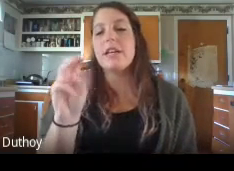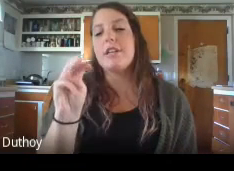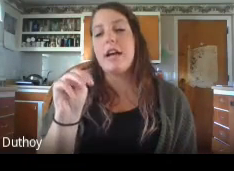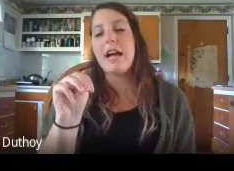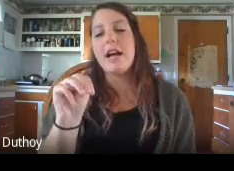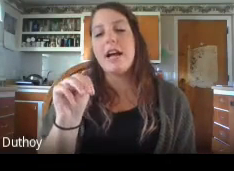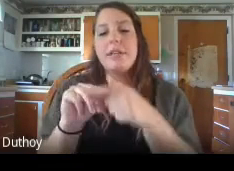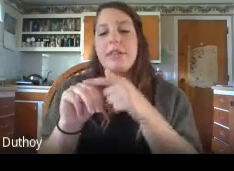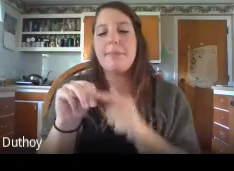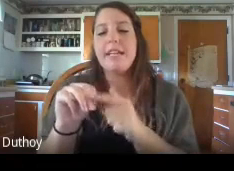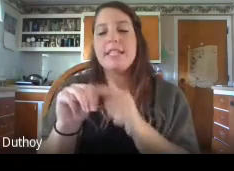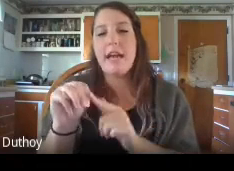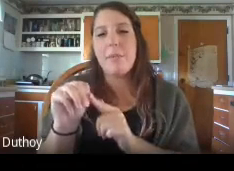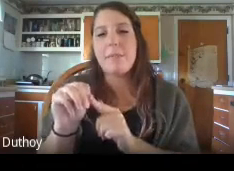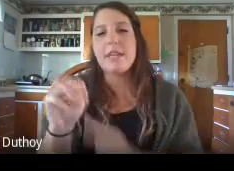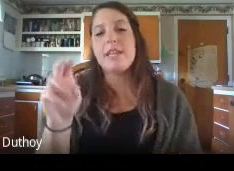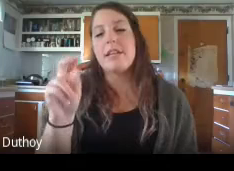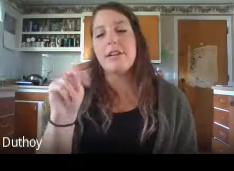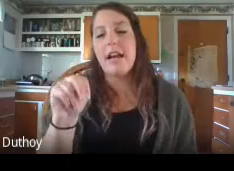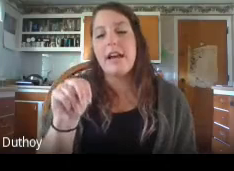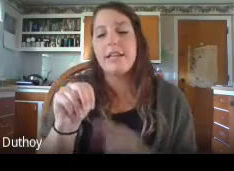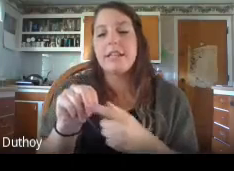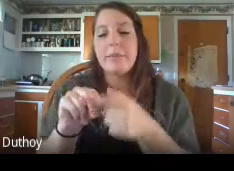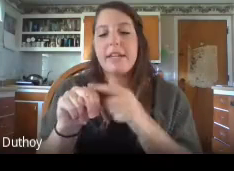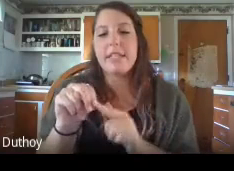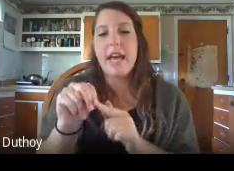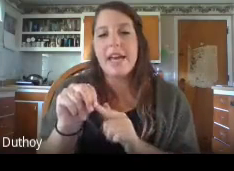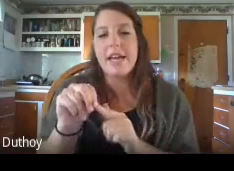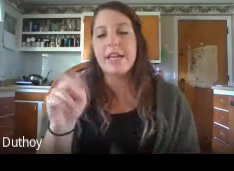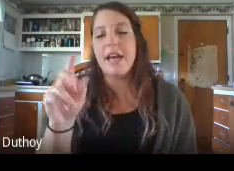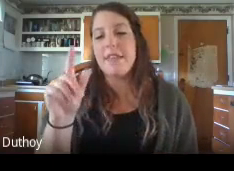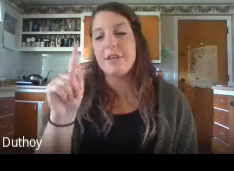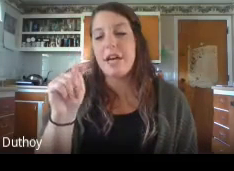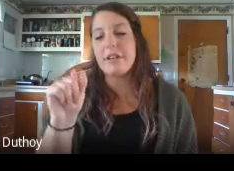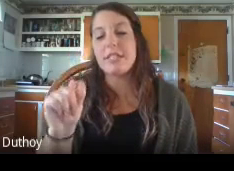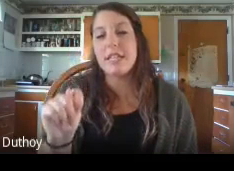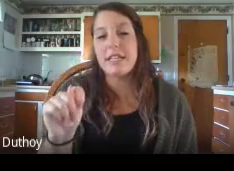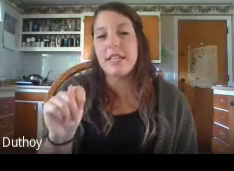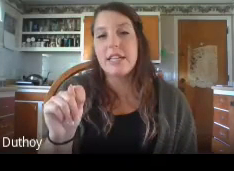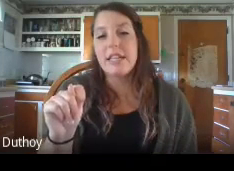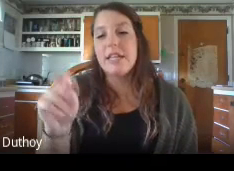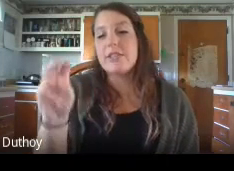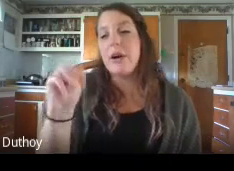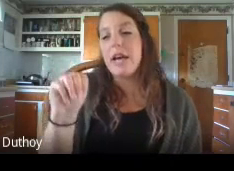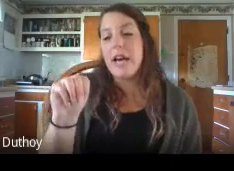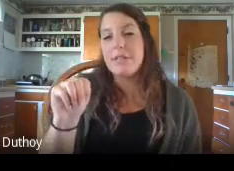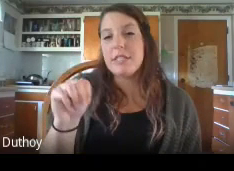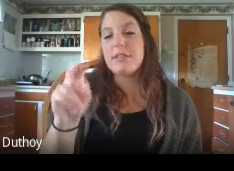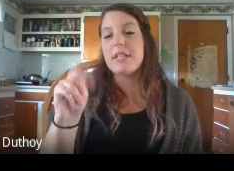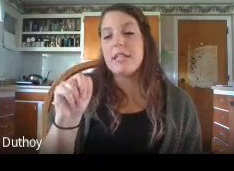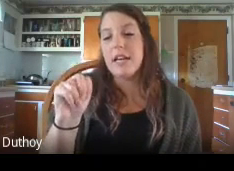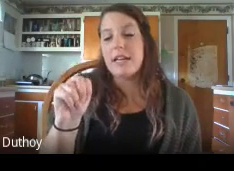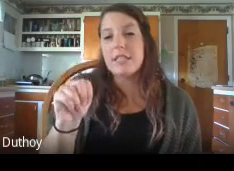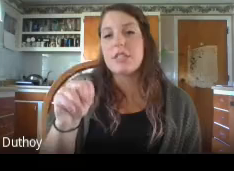over, your M that makes an M, your N that makes an N, and then you have your T. So M